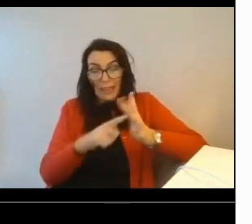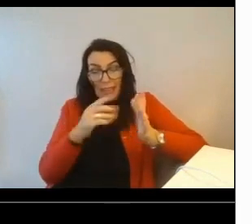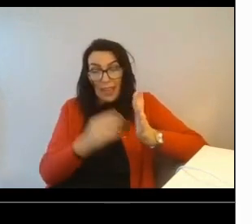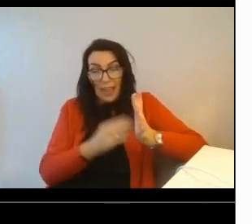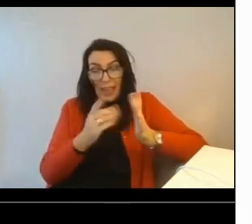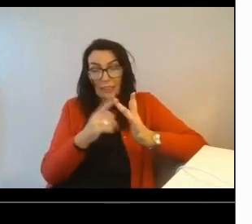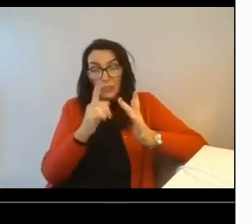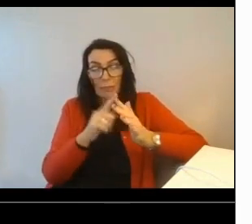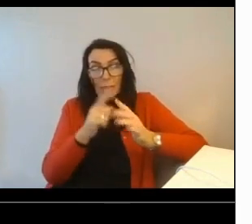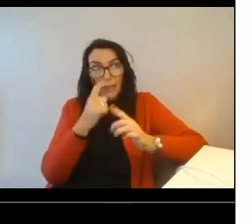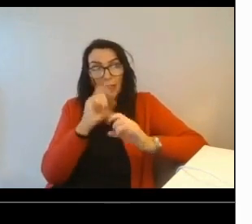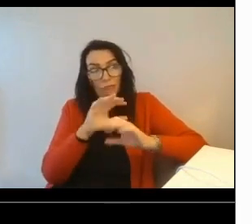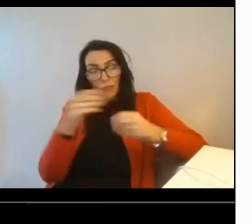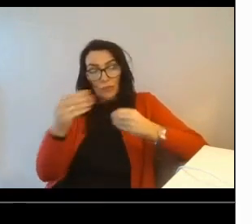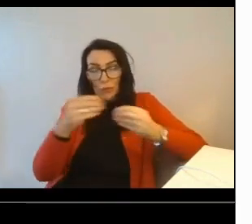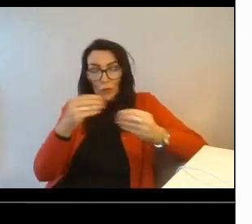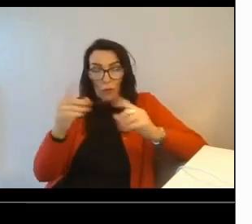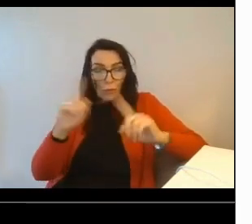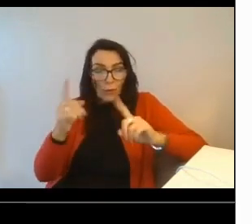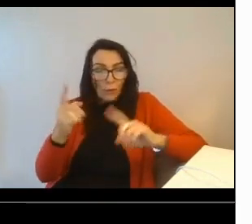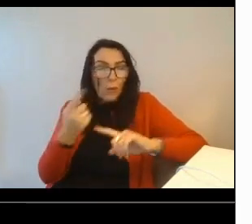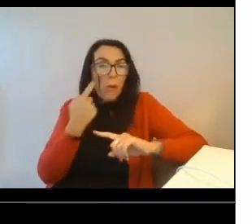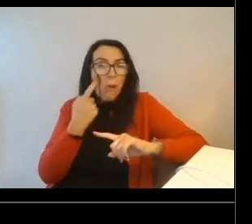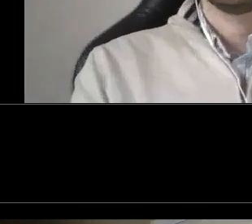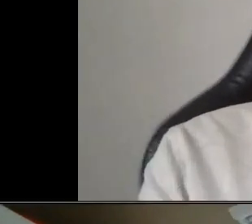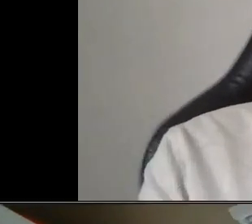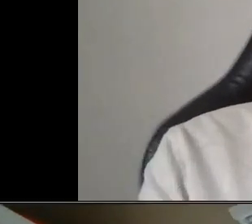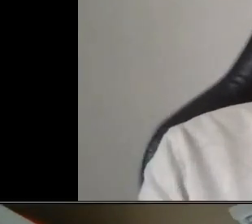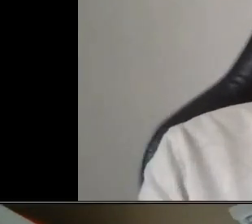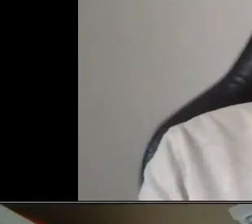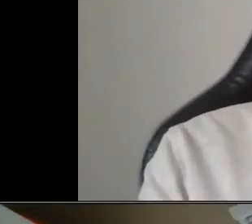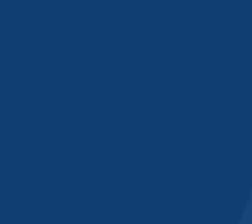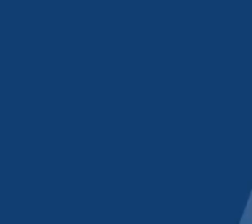quick walkthrough of the software so you can see it live in action. Thanks.